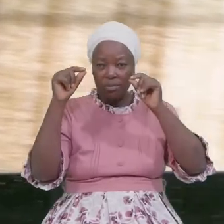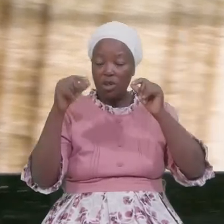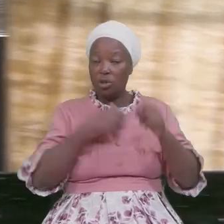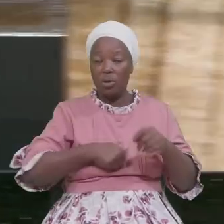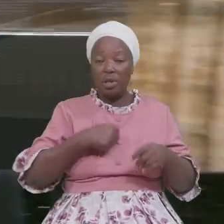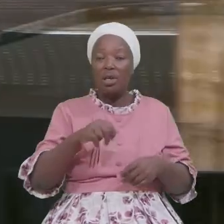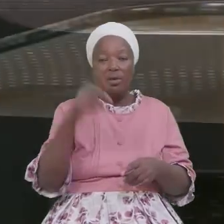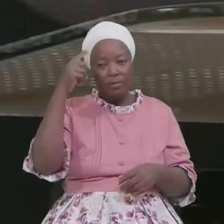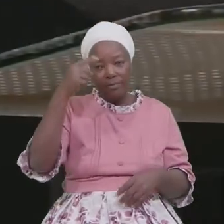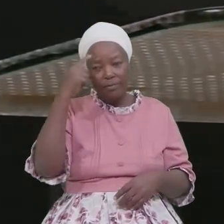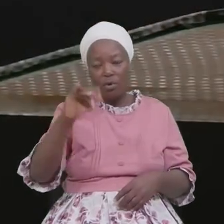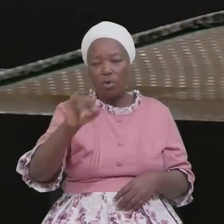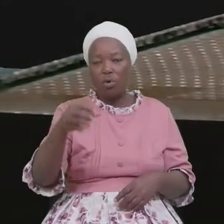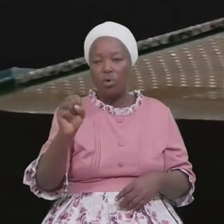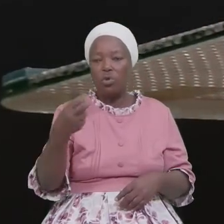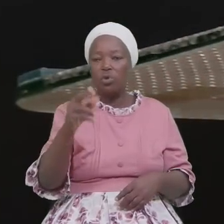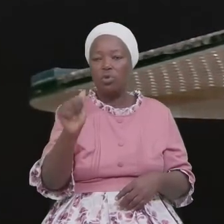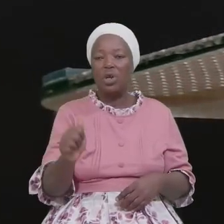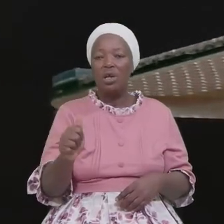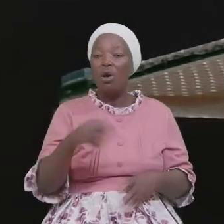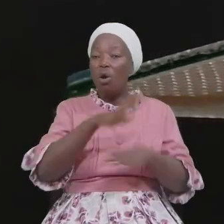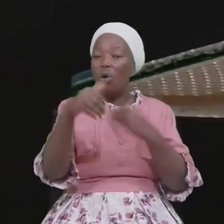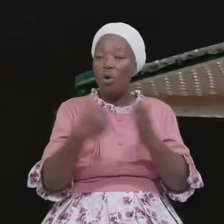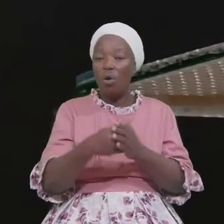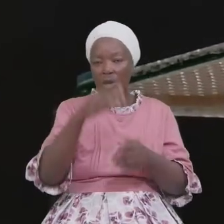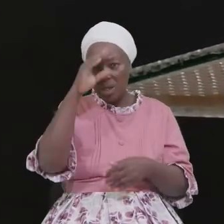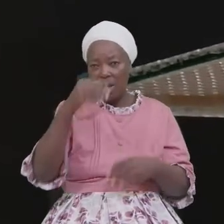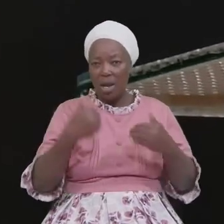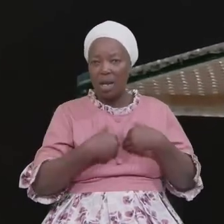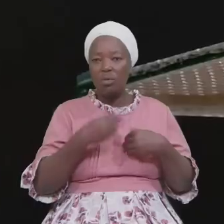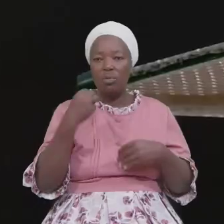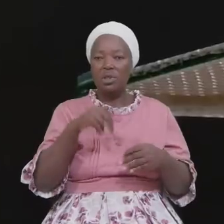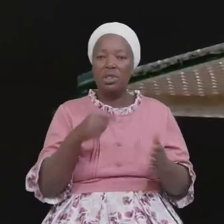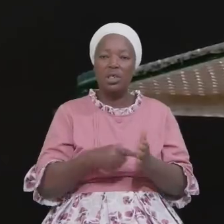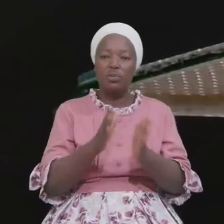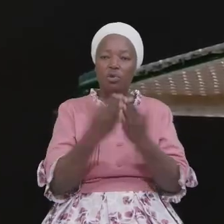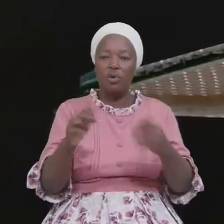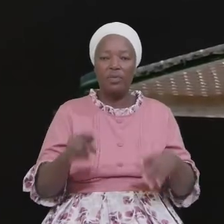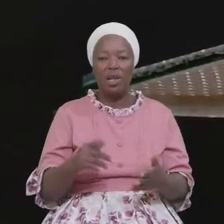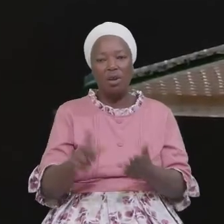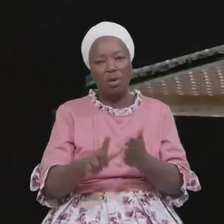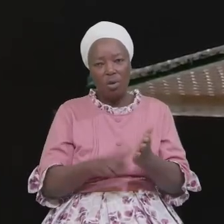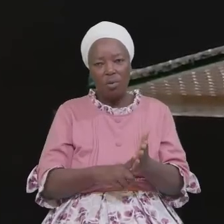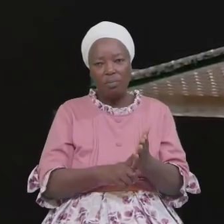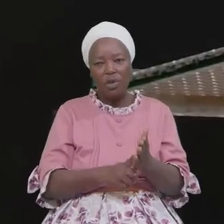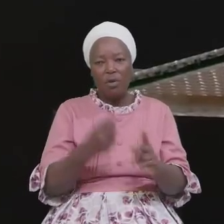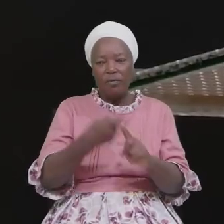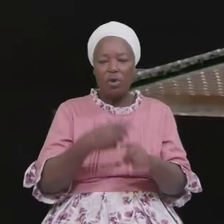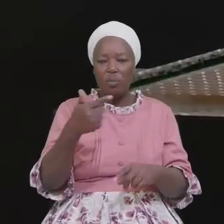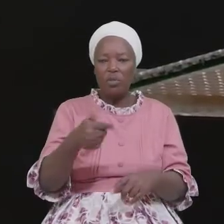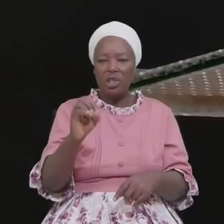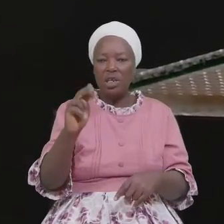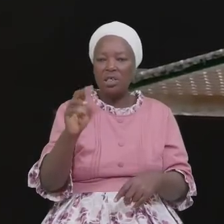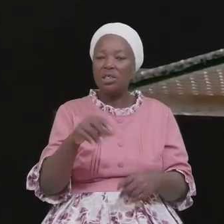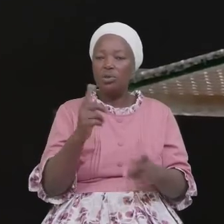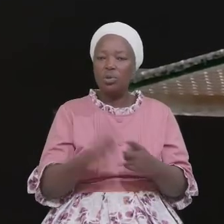for Joshua, all he had was this book of the law, from Genesis to